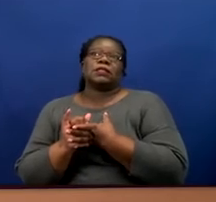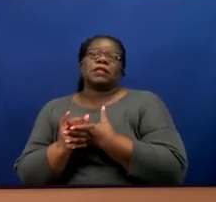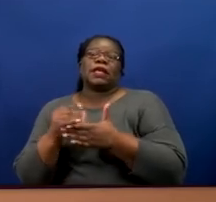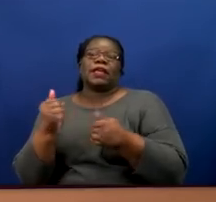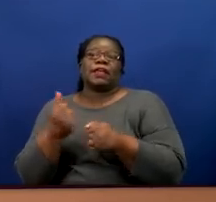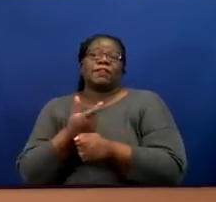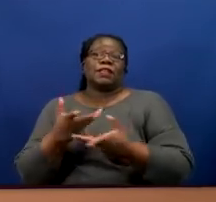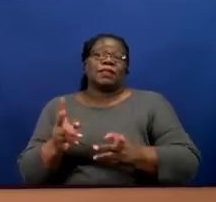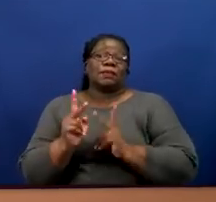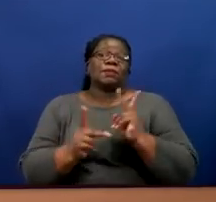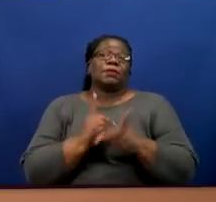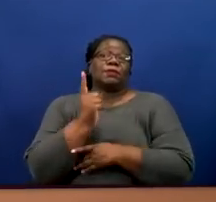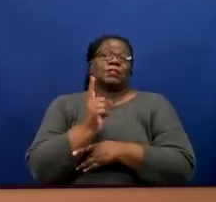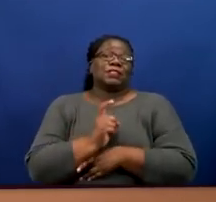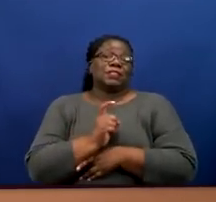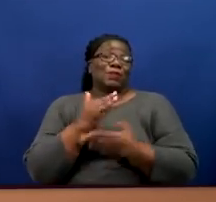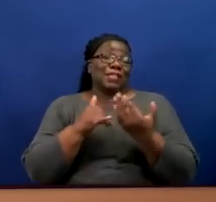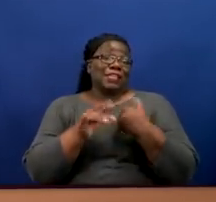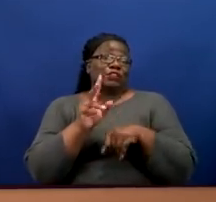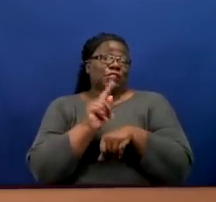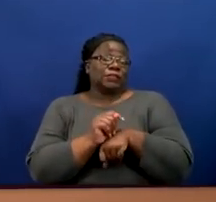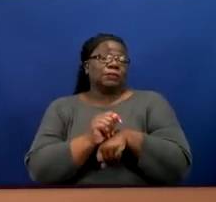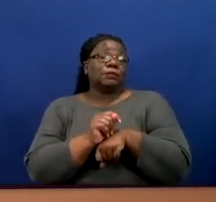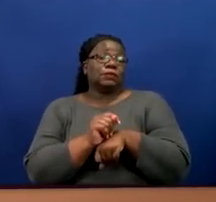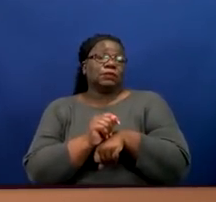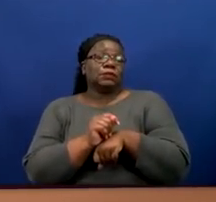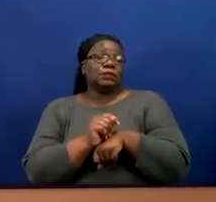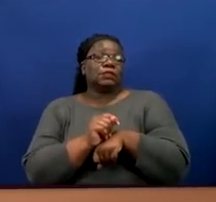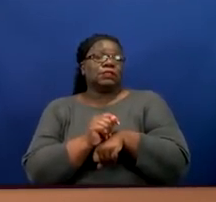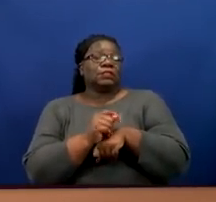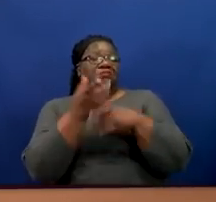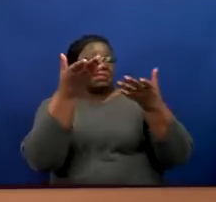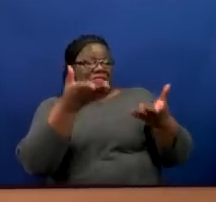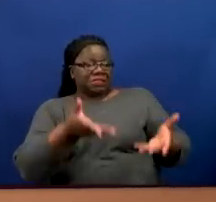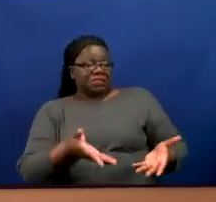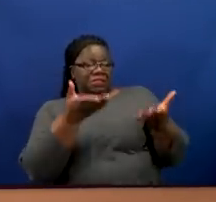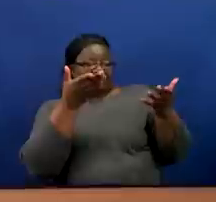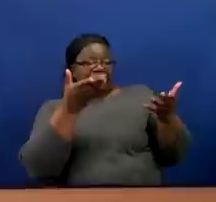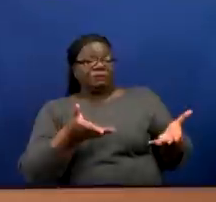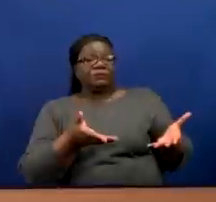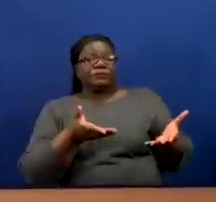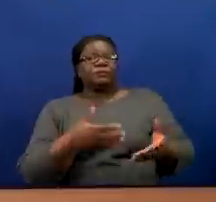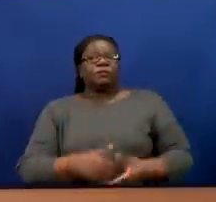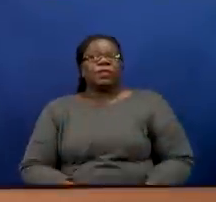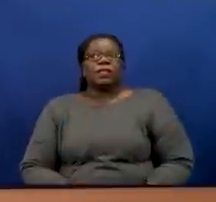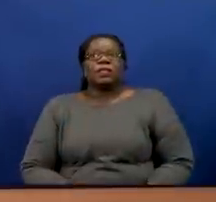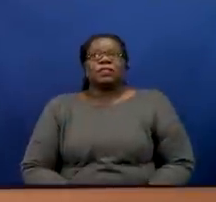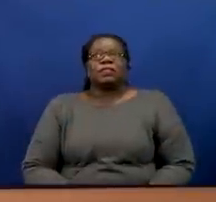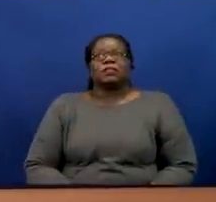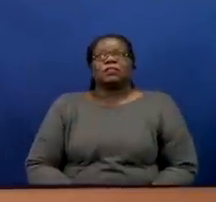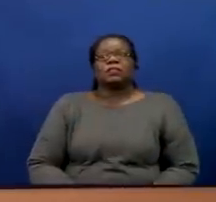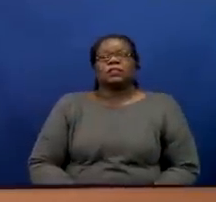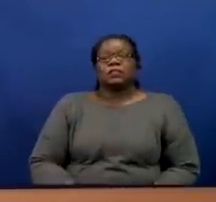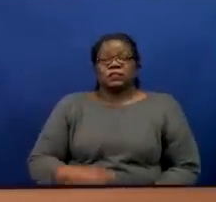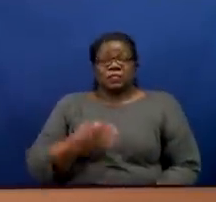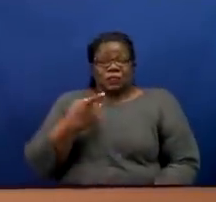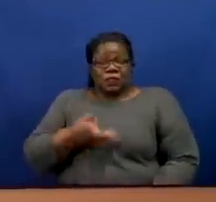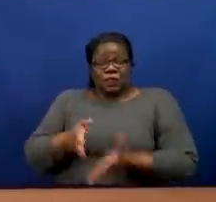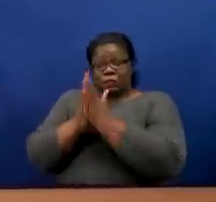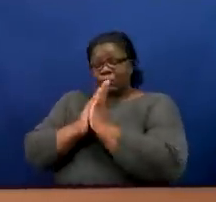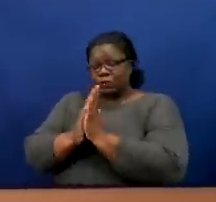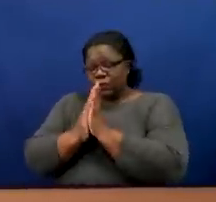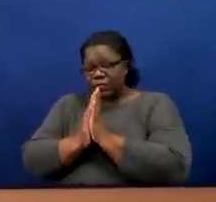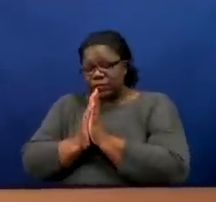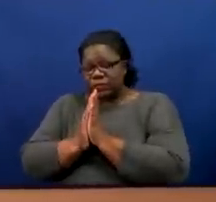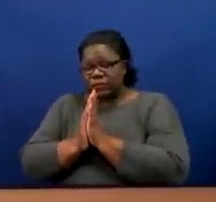will need when they come into that place will be available to them. And so he prays. And when he prays,